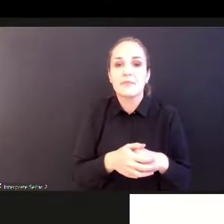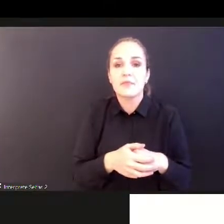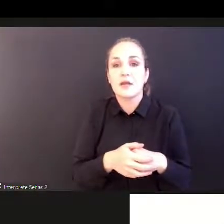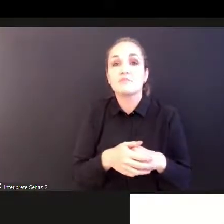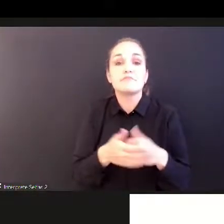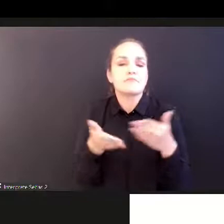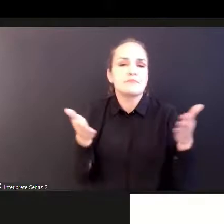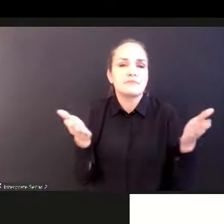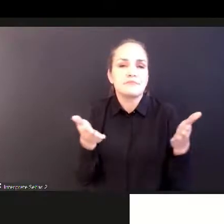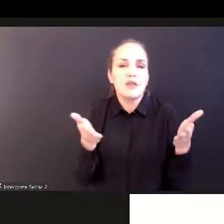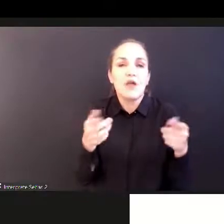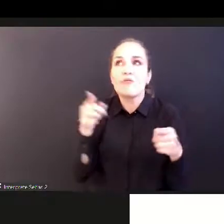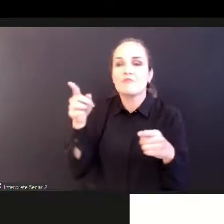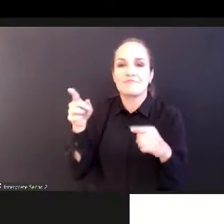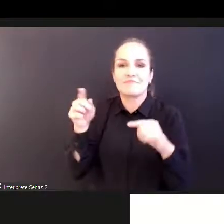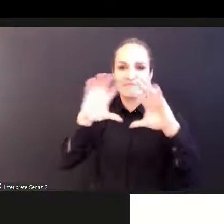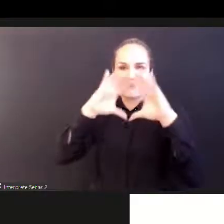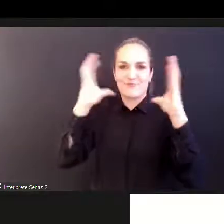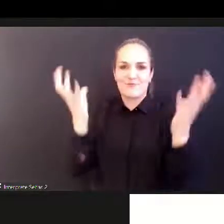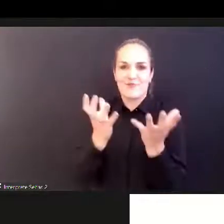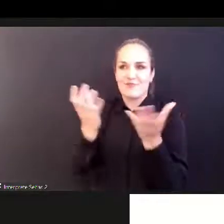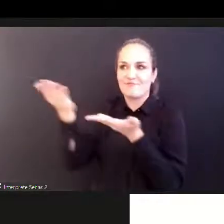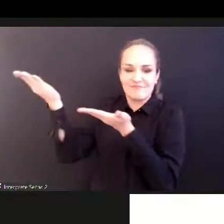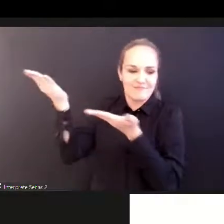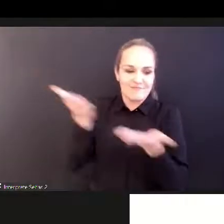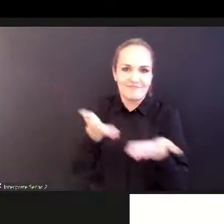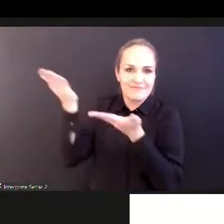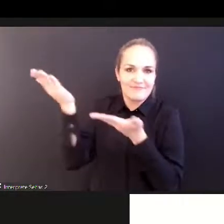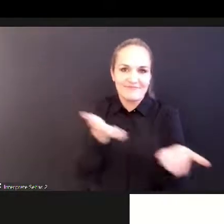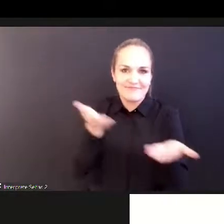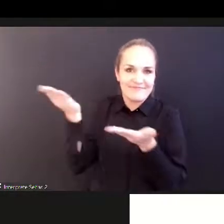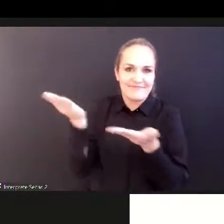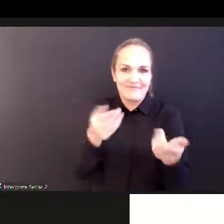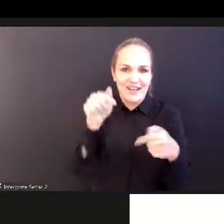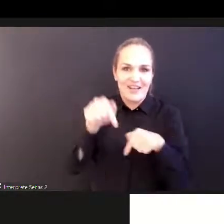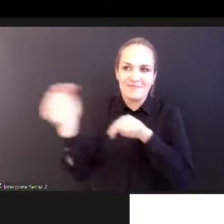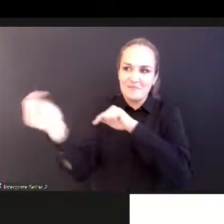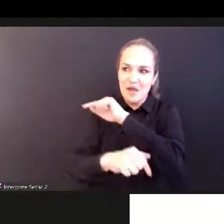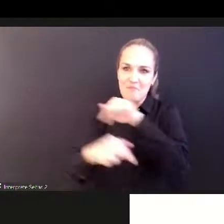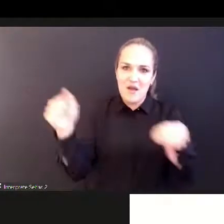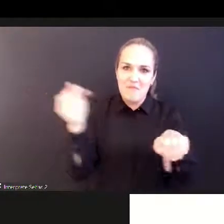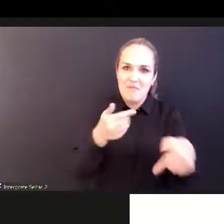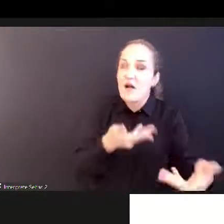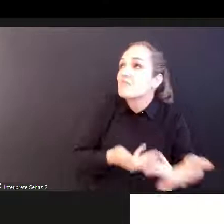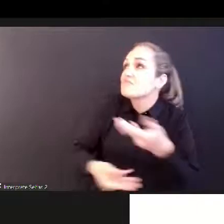the continuity of growth for the country. So we are seeing a much,